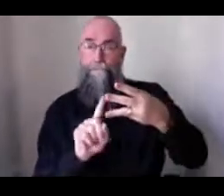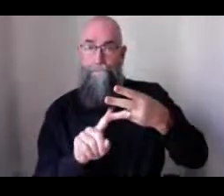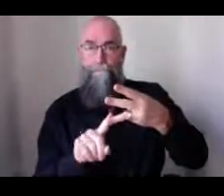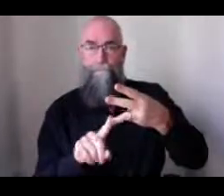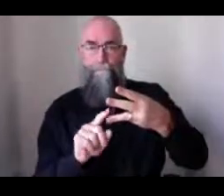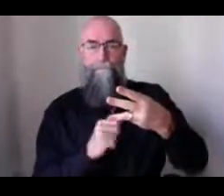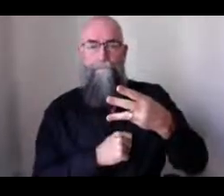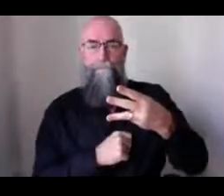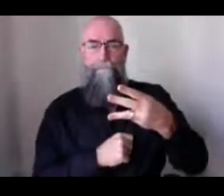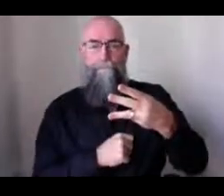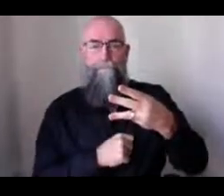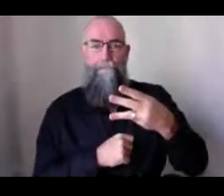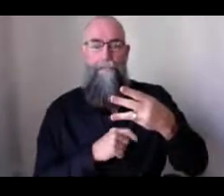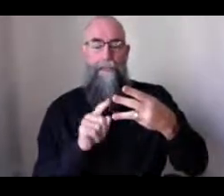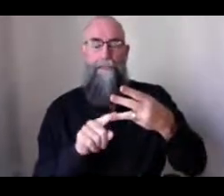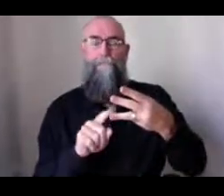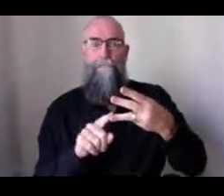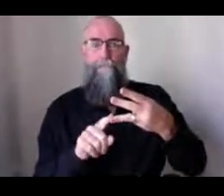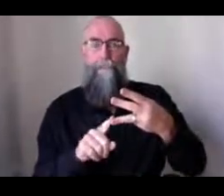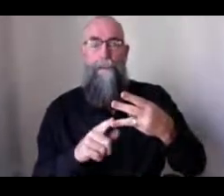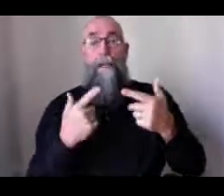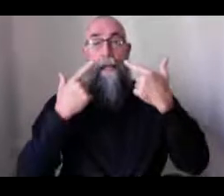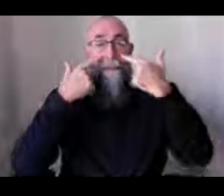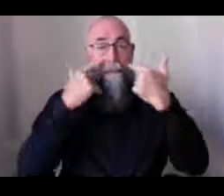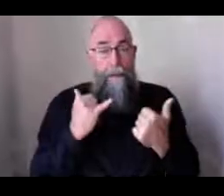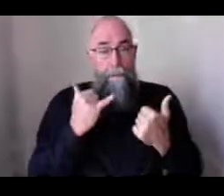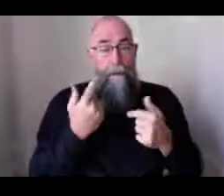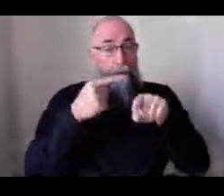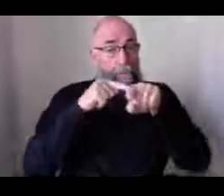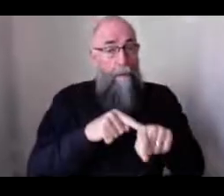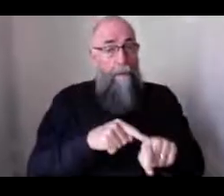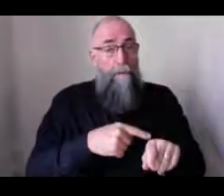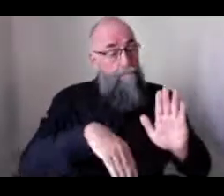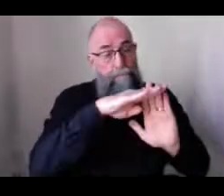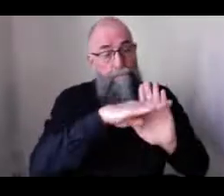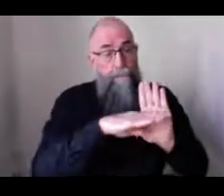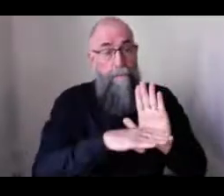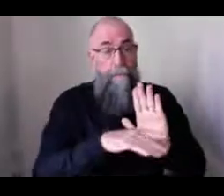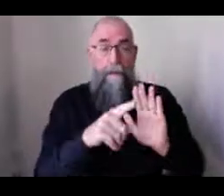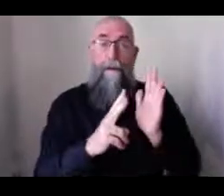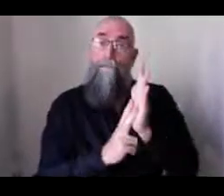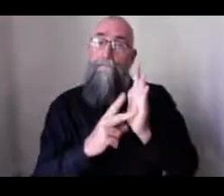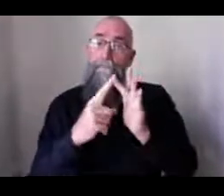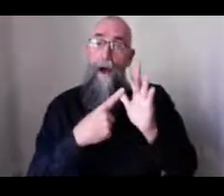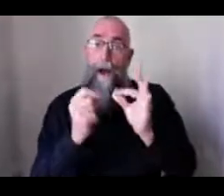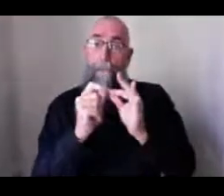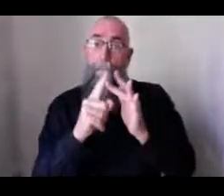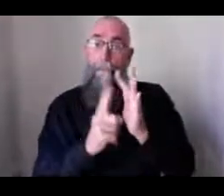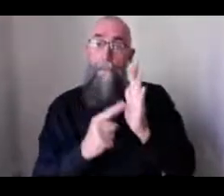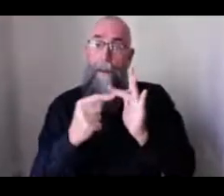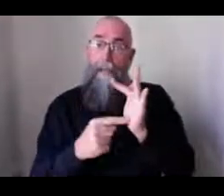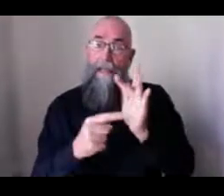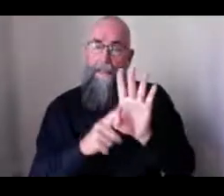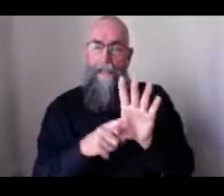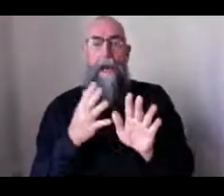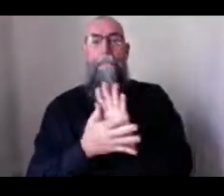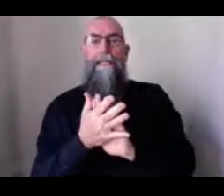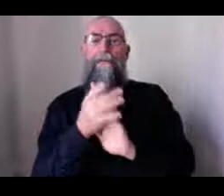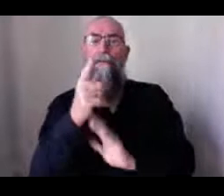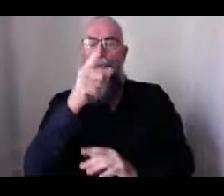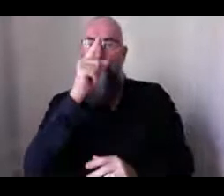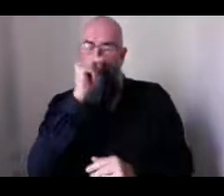The final assessment criteria is viability. This is where you must demonstrate your ability to manage a budget with New